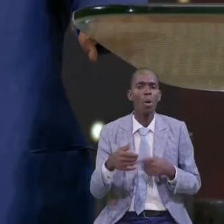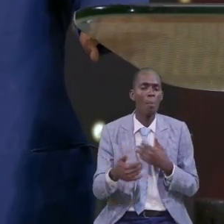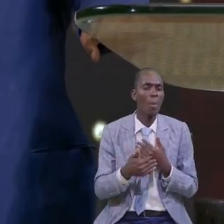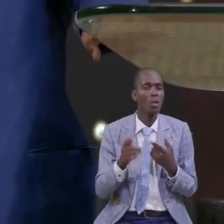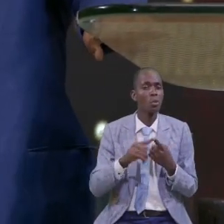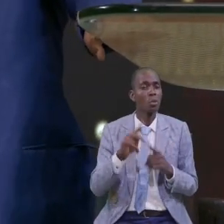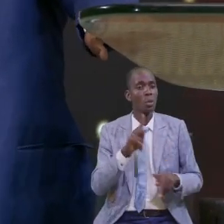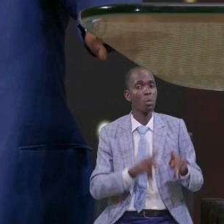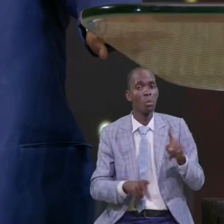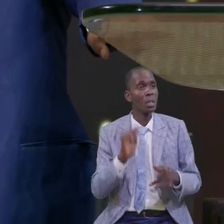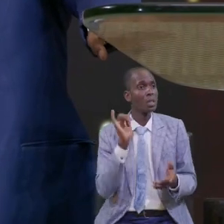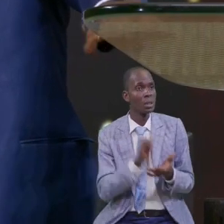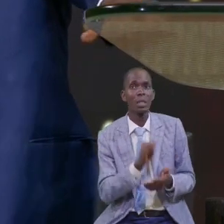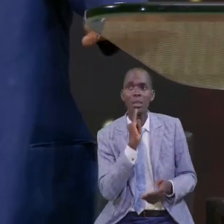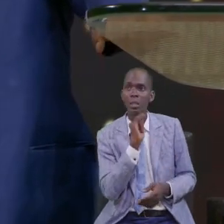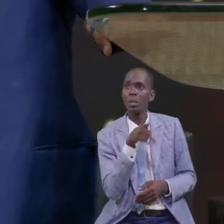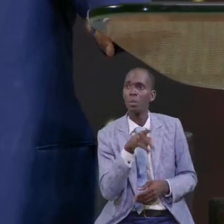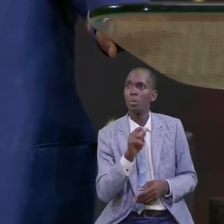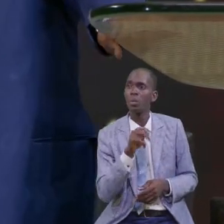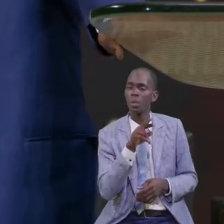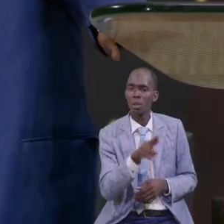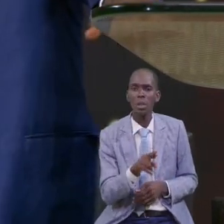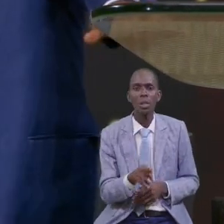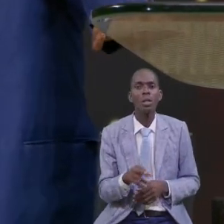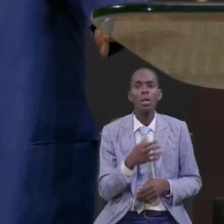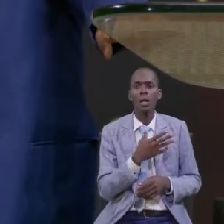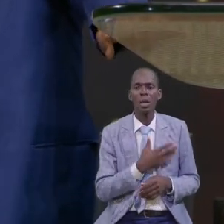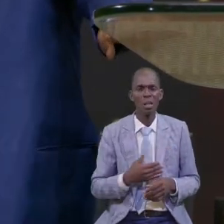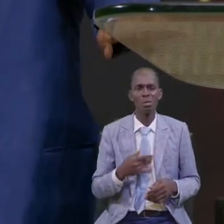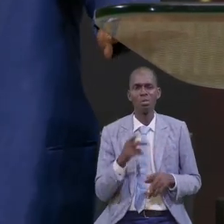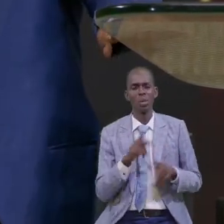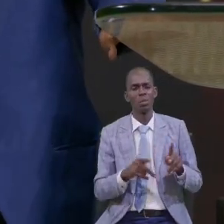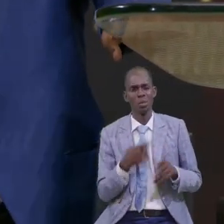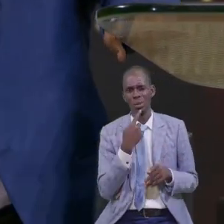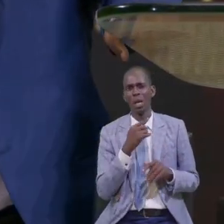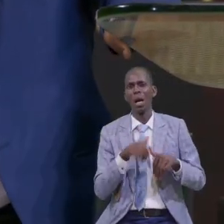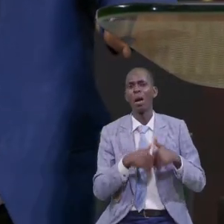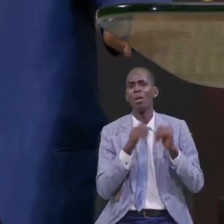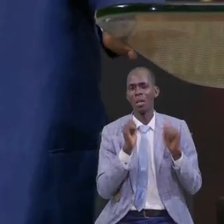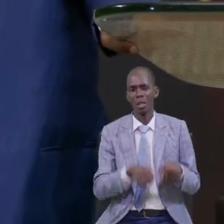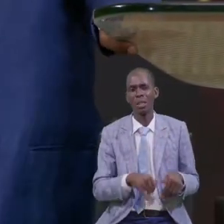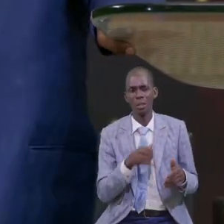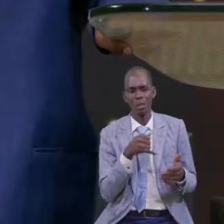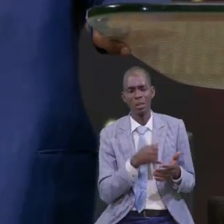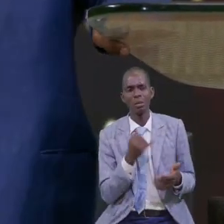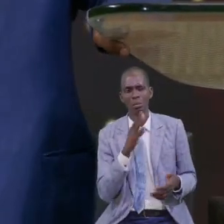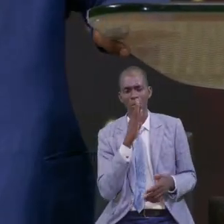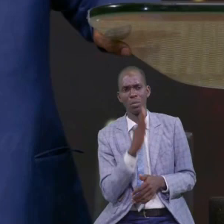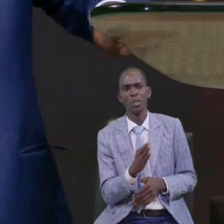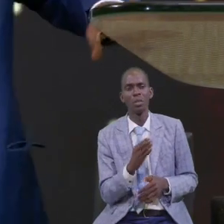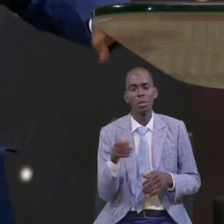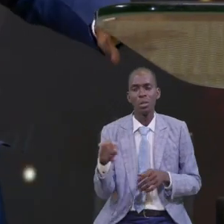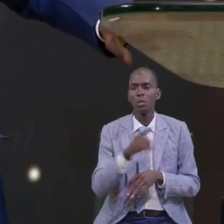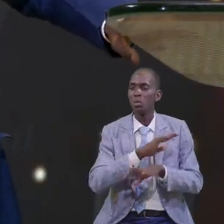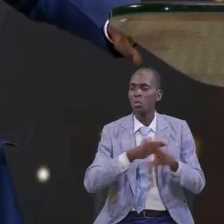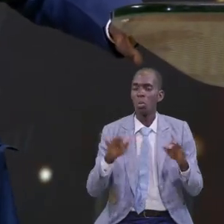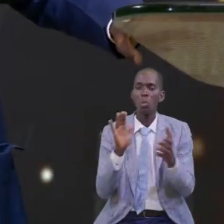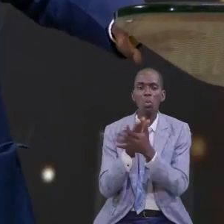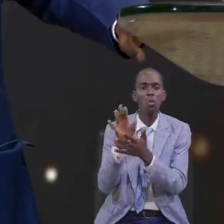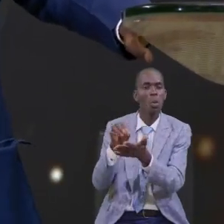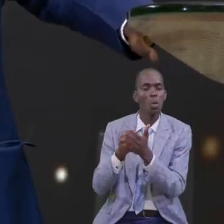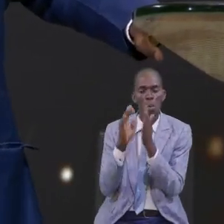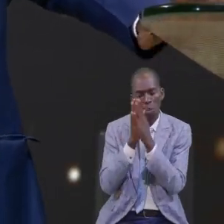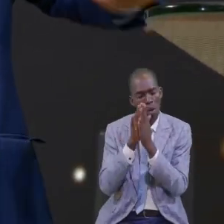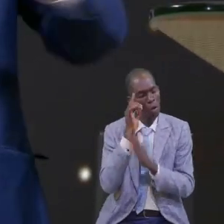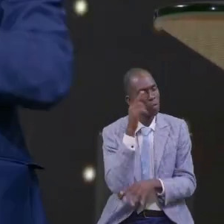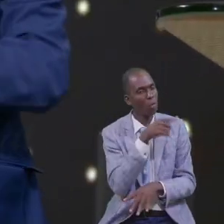said, that's Peter. First of all, they said, how can that be? You are mad. They didn't believe their own prayer. And when she insisted,